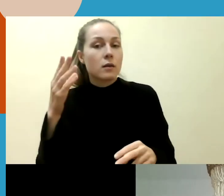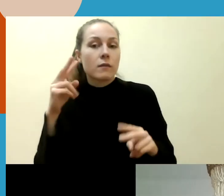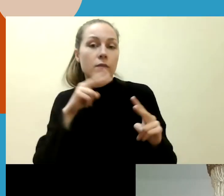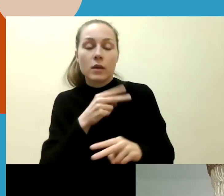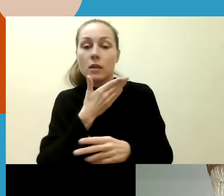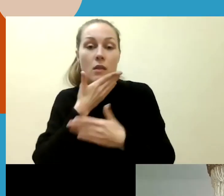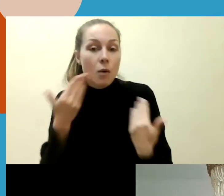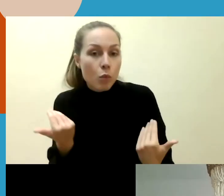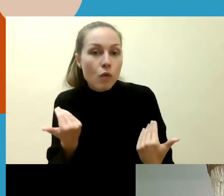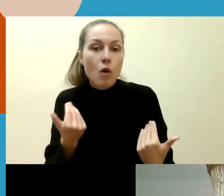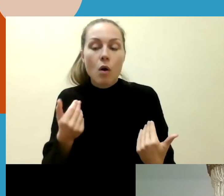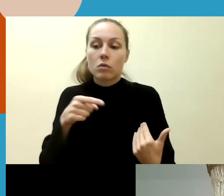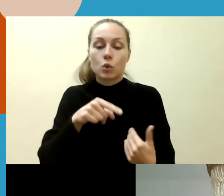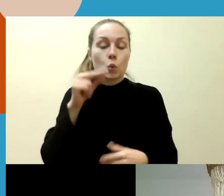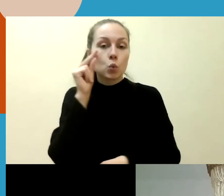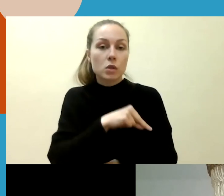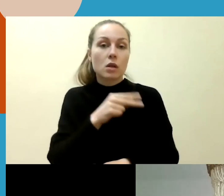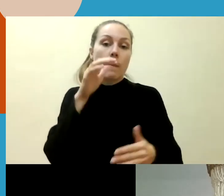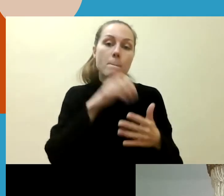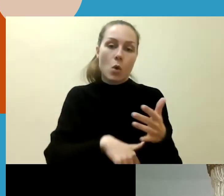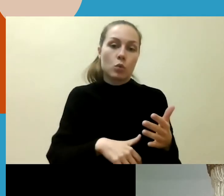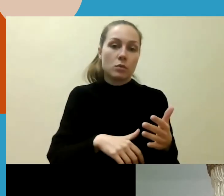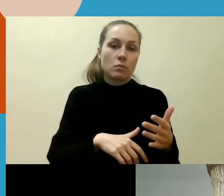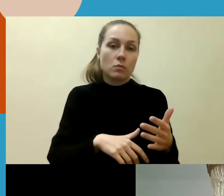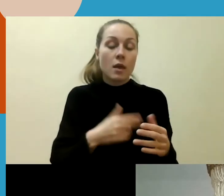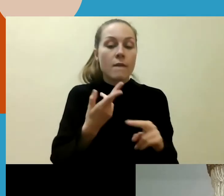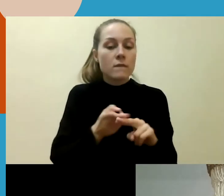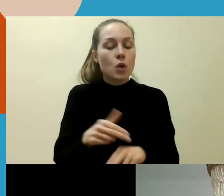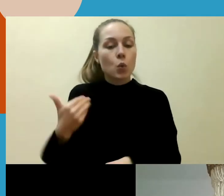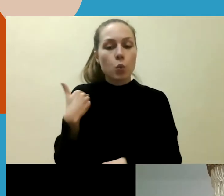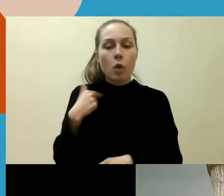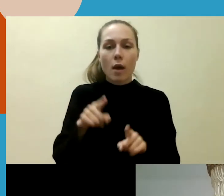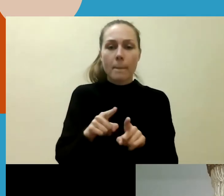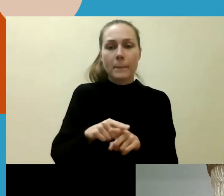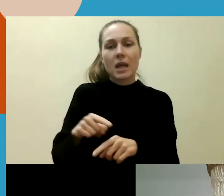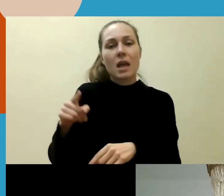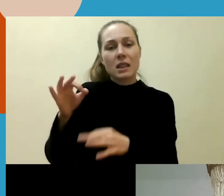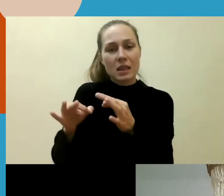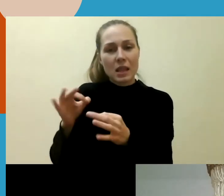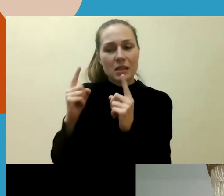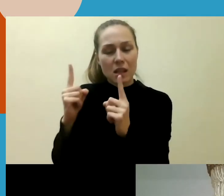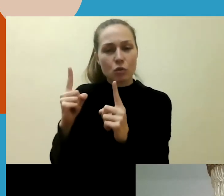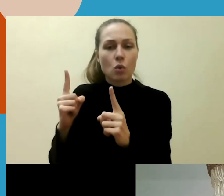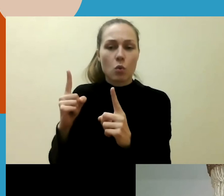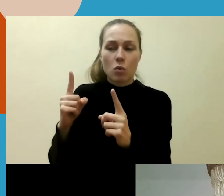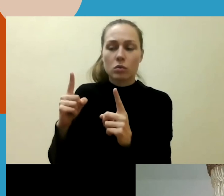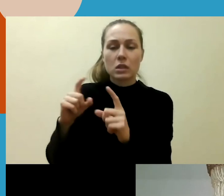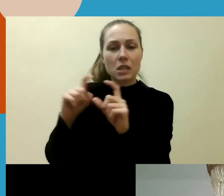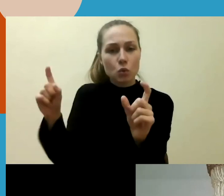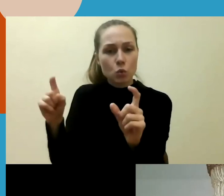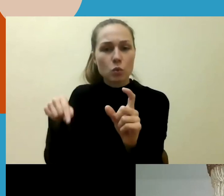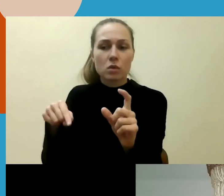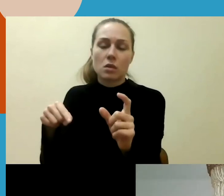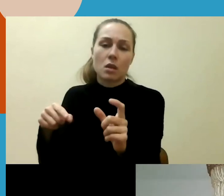proceedings of, let's say, a certain case, what the punishment was for